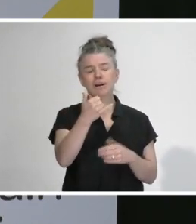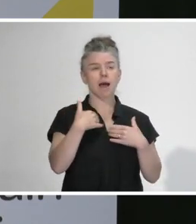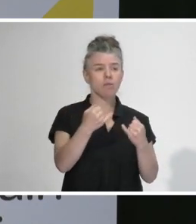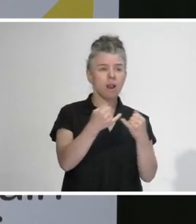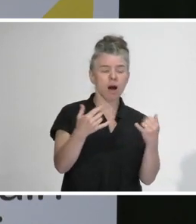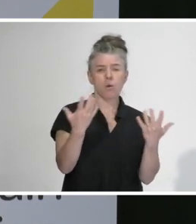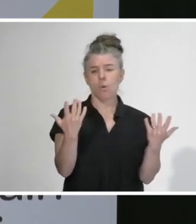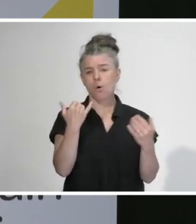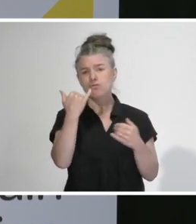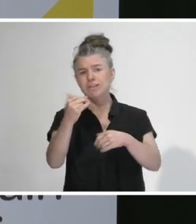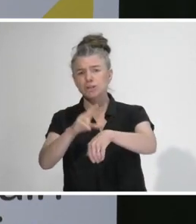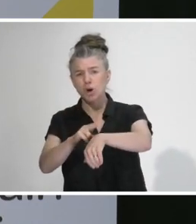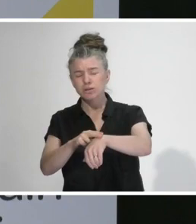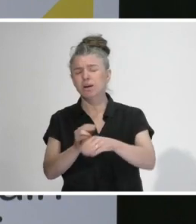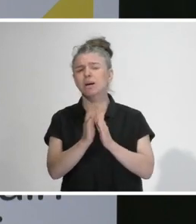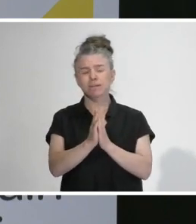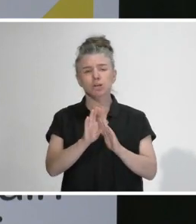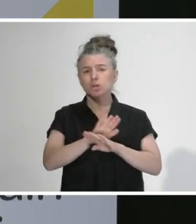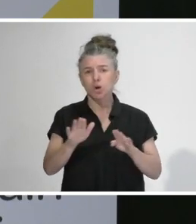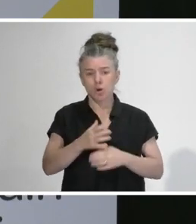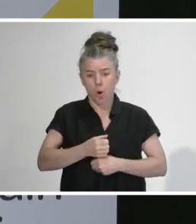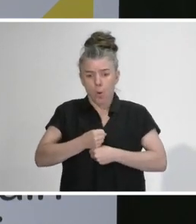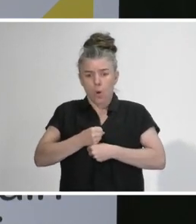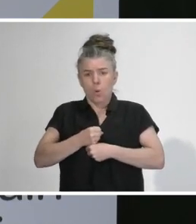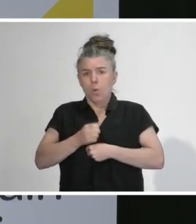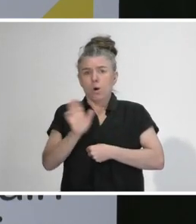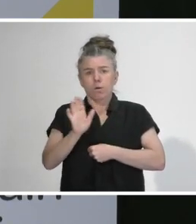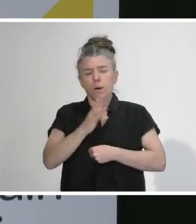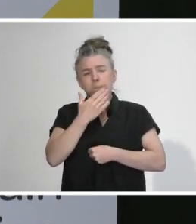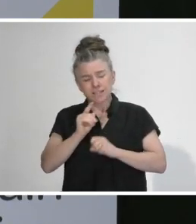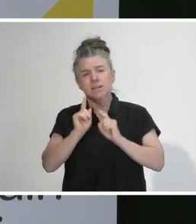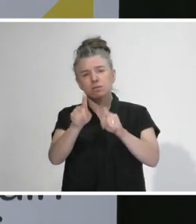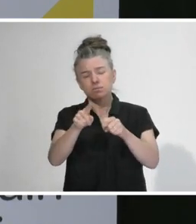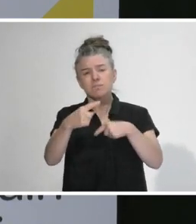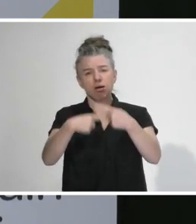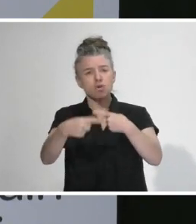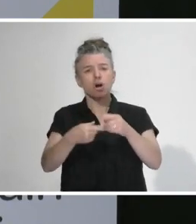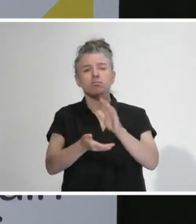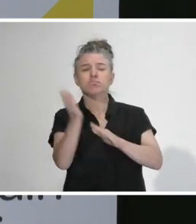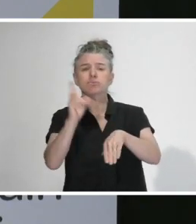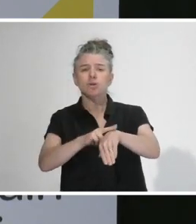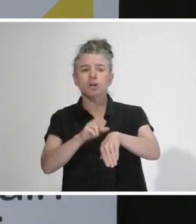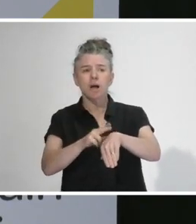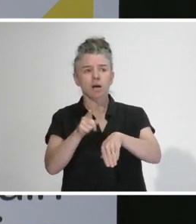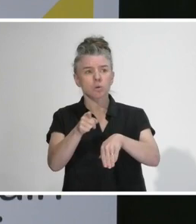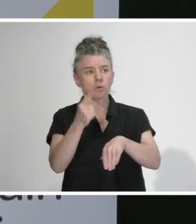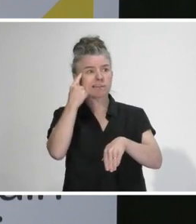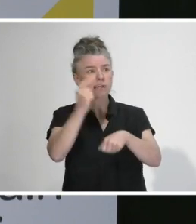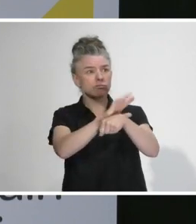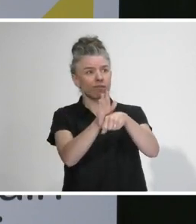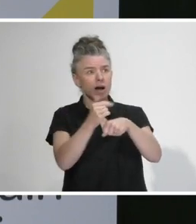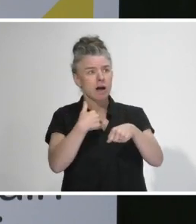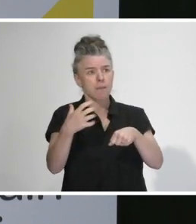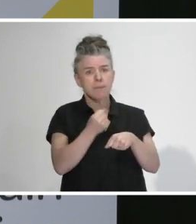it's an acute condition. We really want people to keep showing up for and seeking care that they need and not delaying